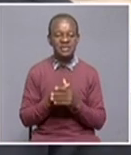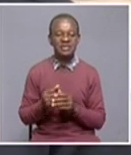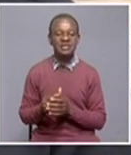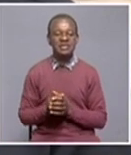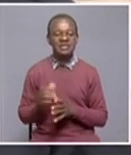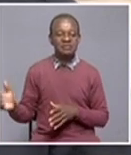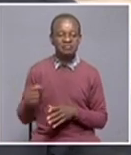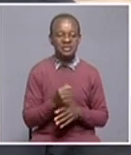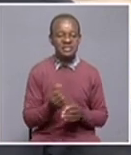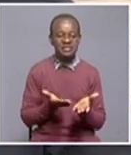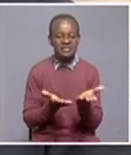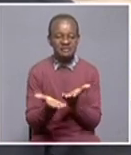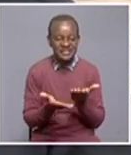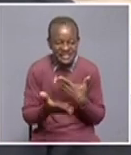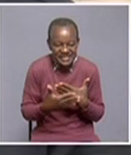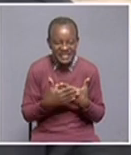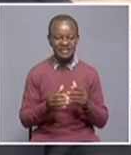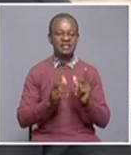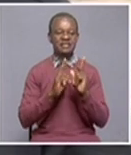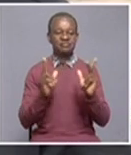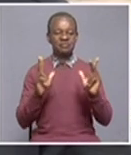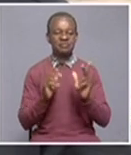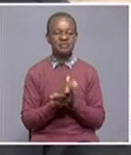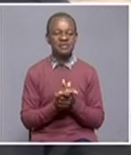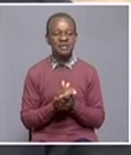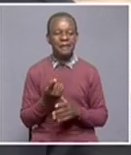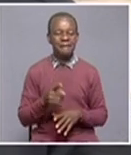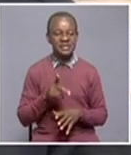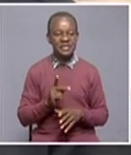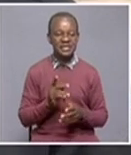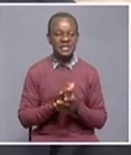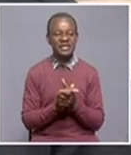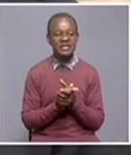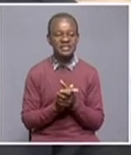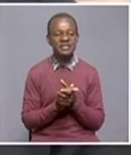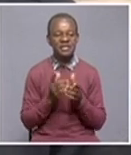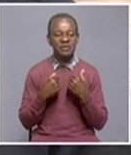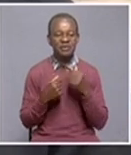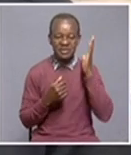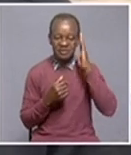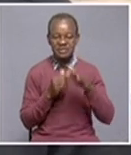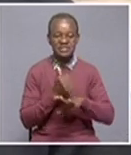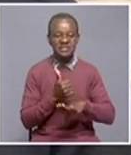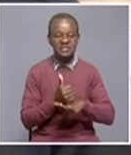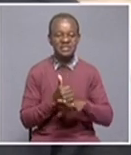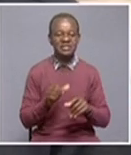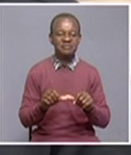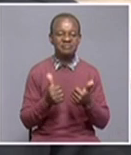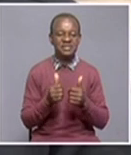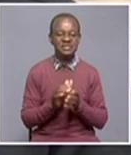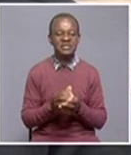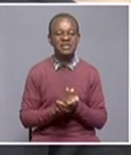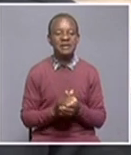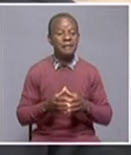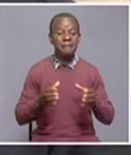people. But apart from that, it's actually a launching pad whereby businesses launch their products. Like